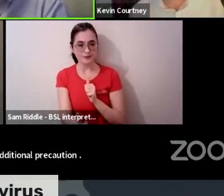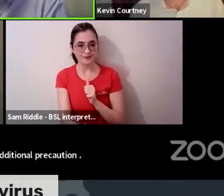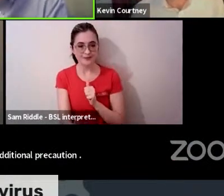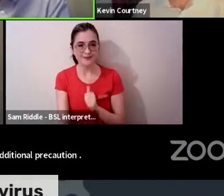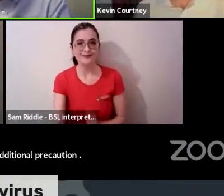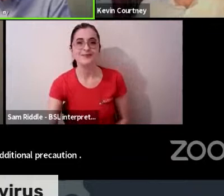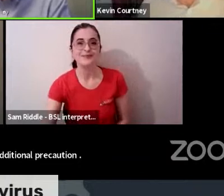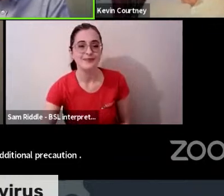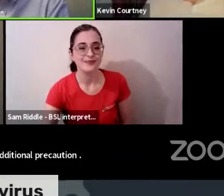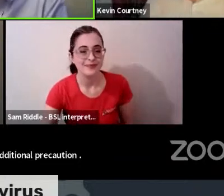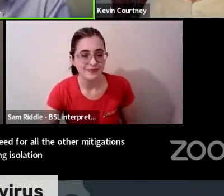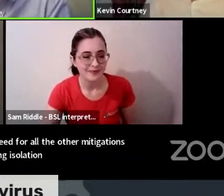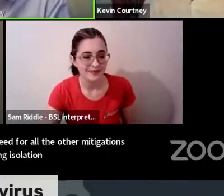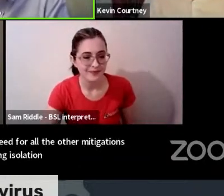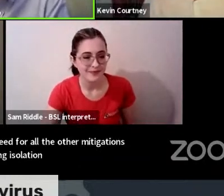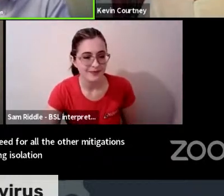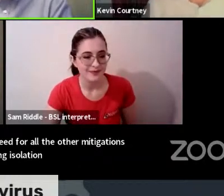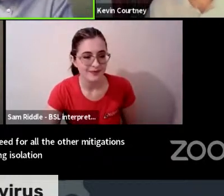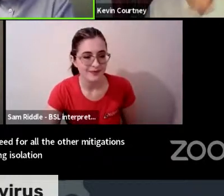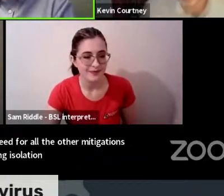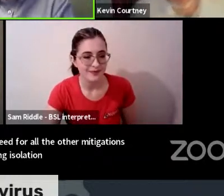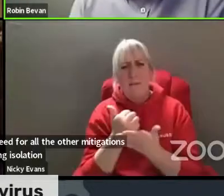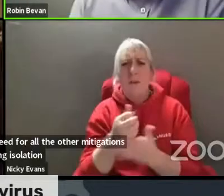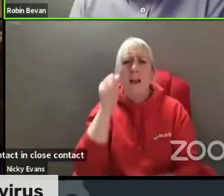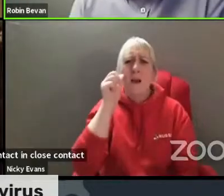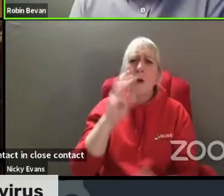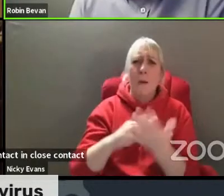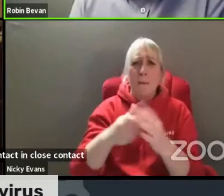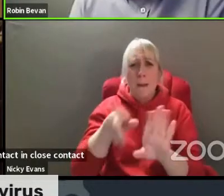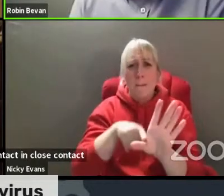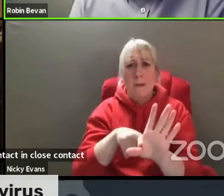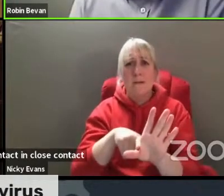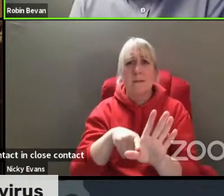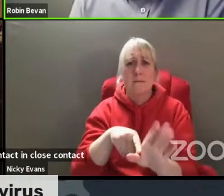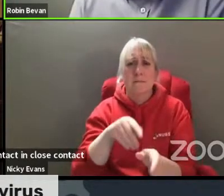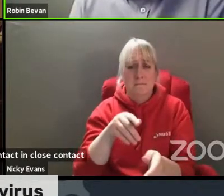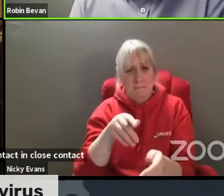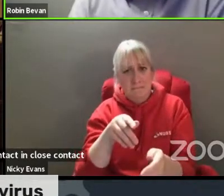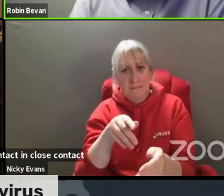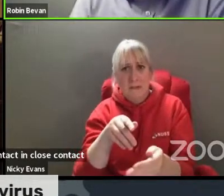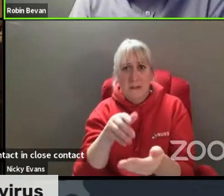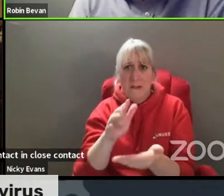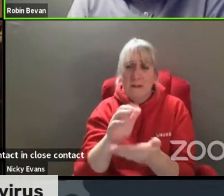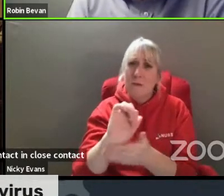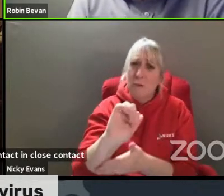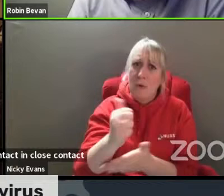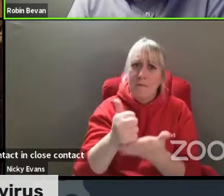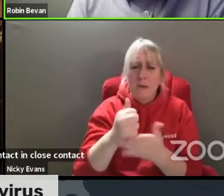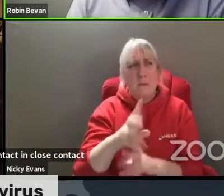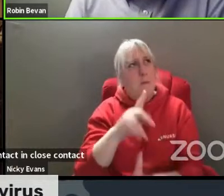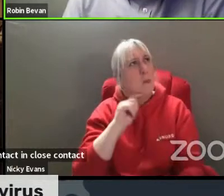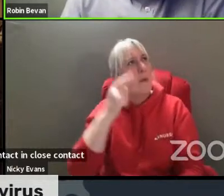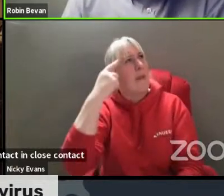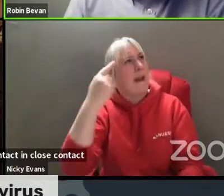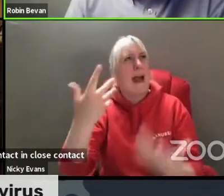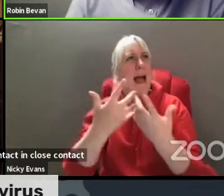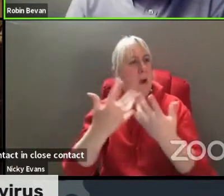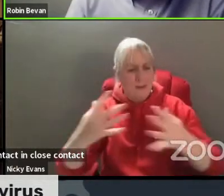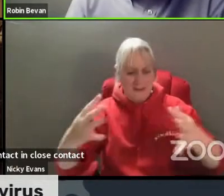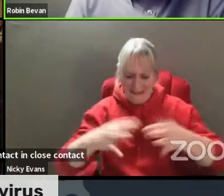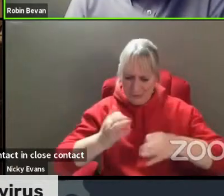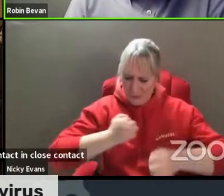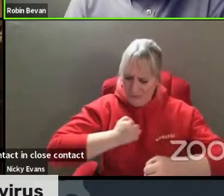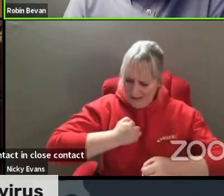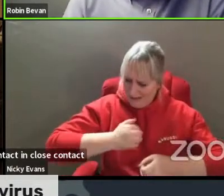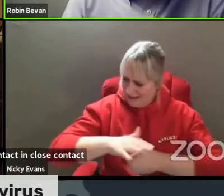know that members on the call tonight will be listening to the advice and seeing how it applies in their own contexts, and also